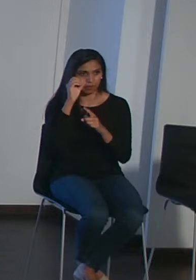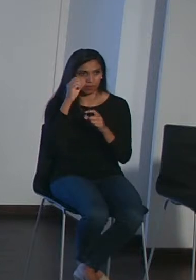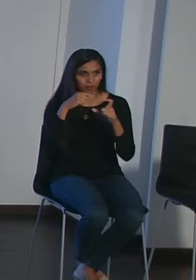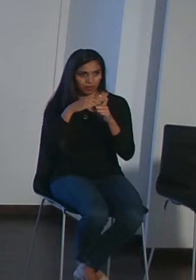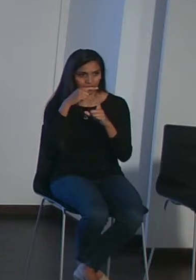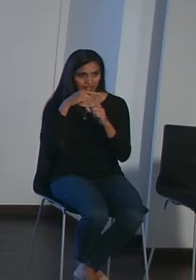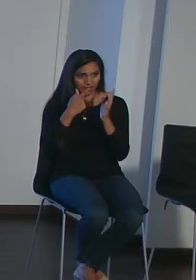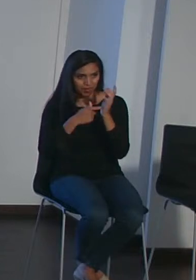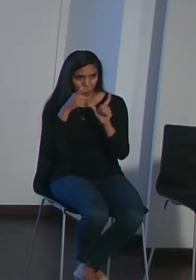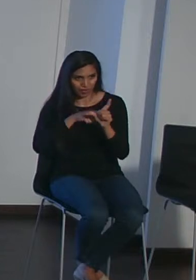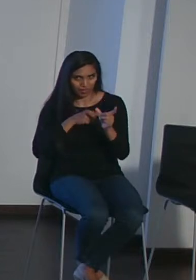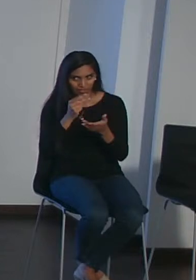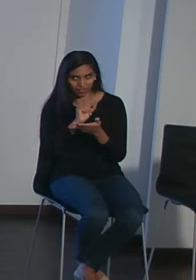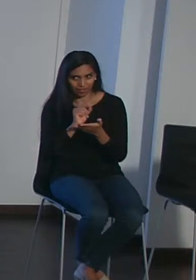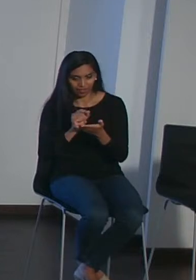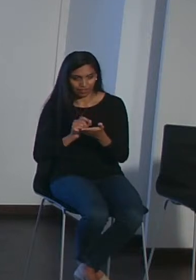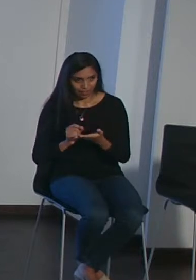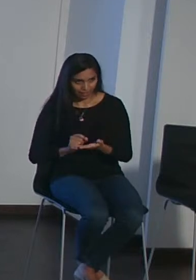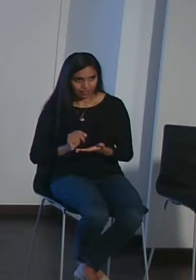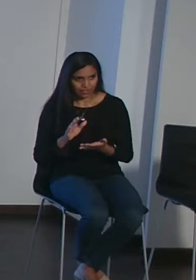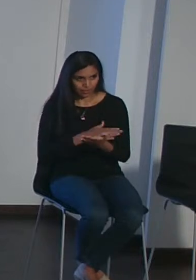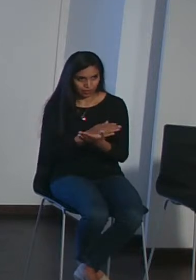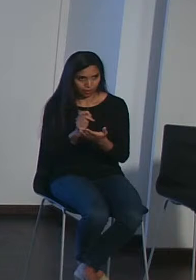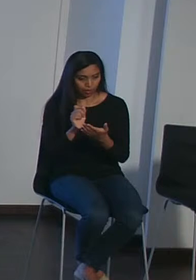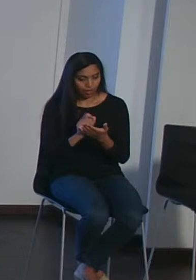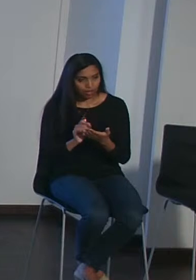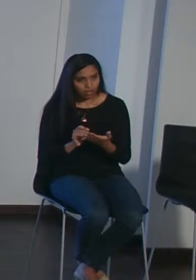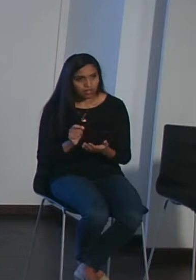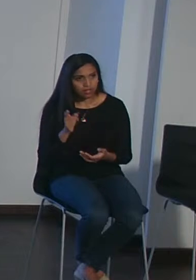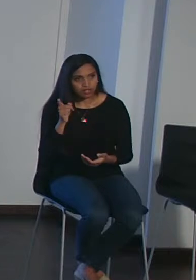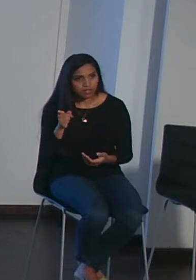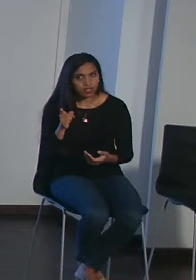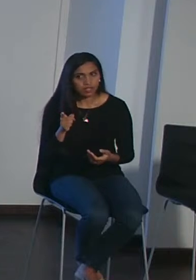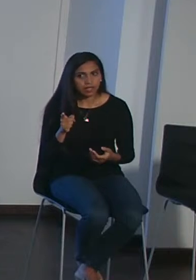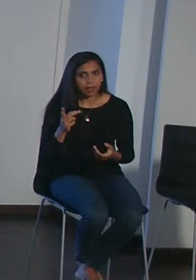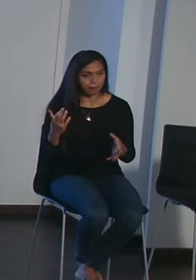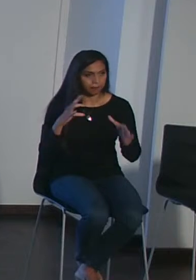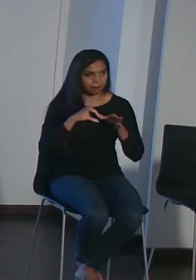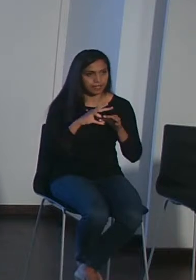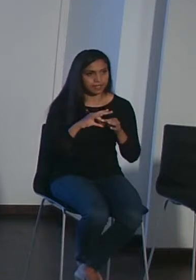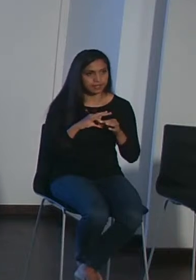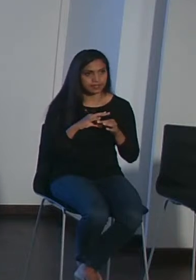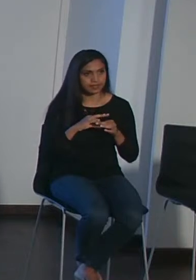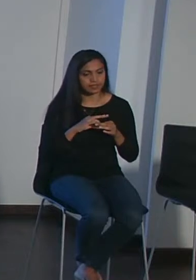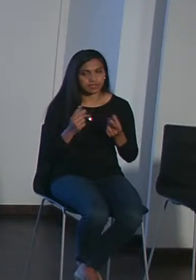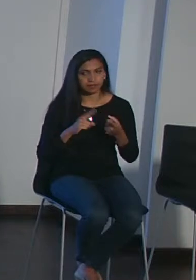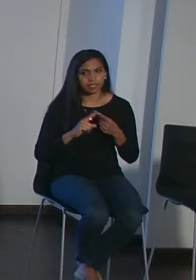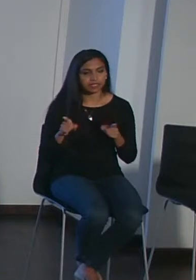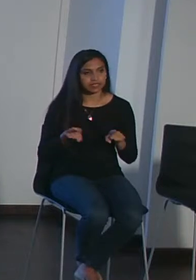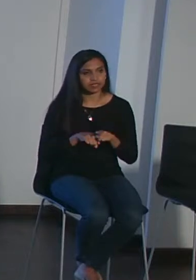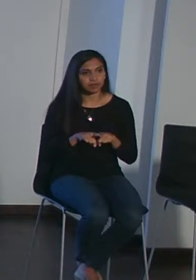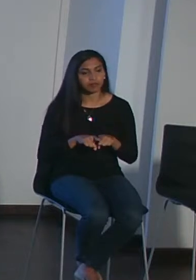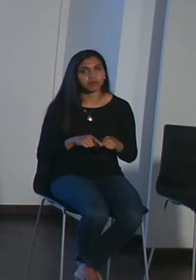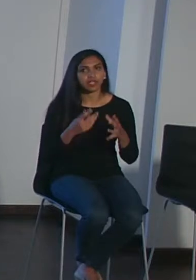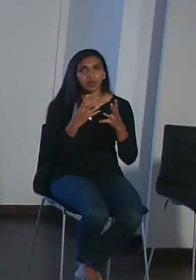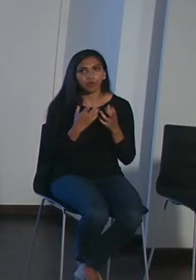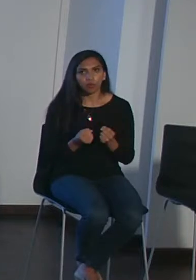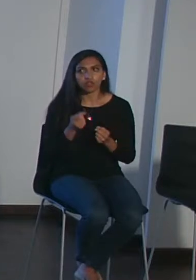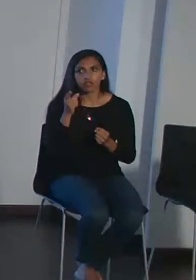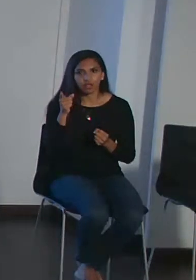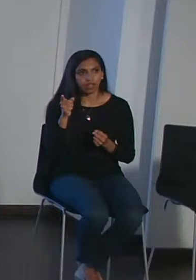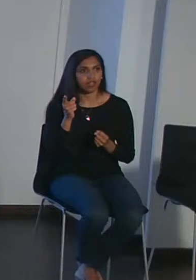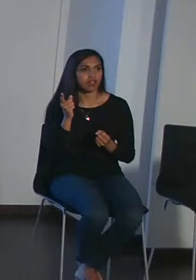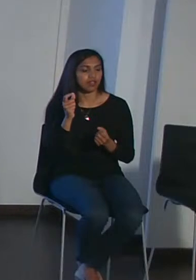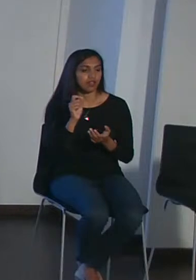the memorial for Rohit Vemula, and this is from that. And I sort of wanted to project her just